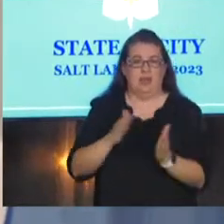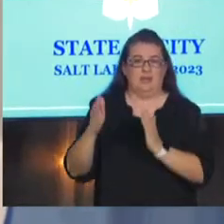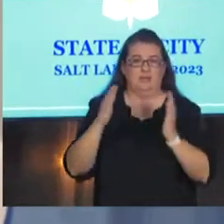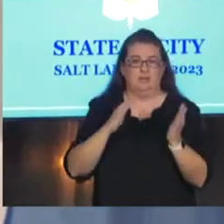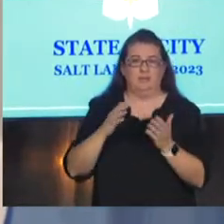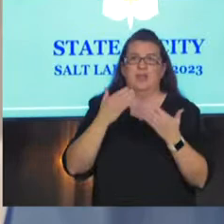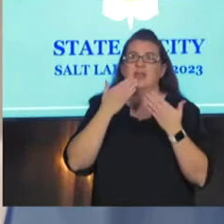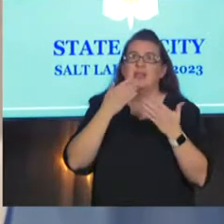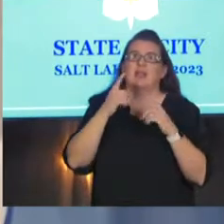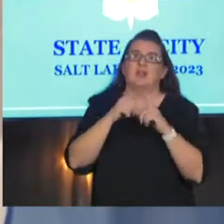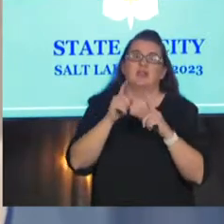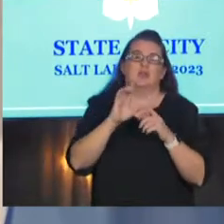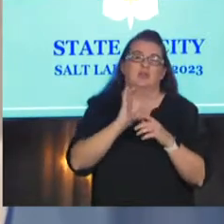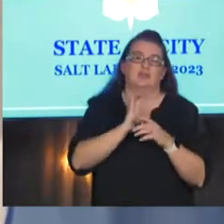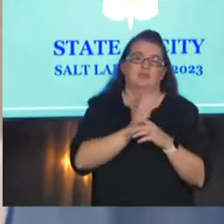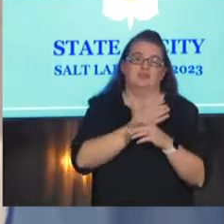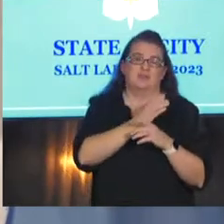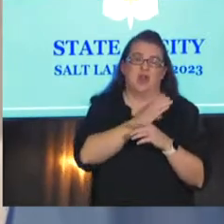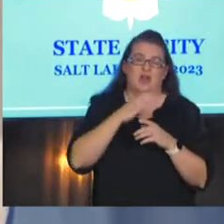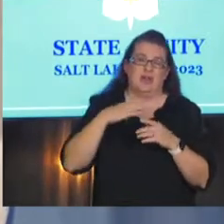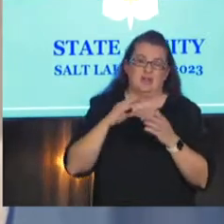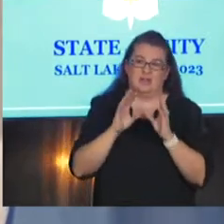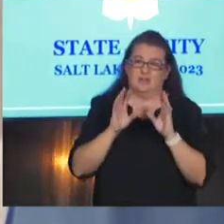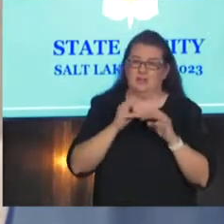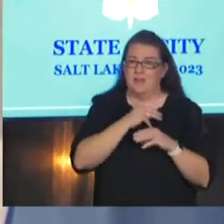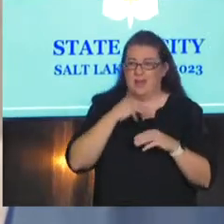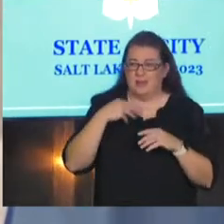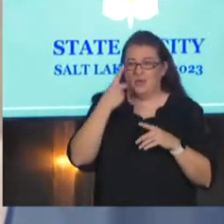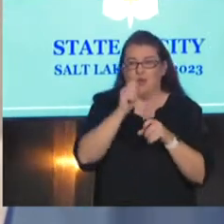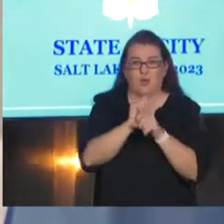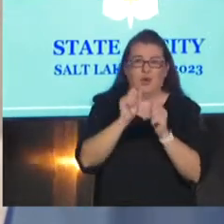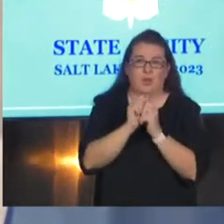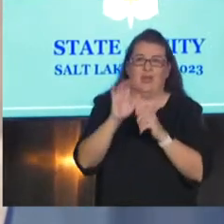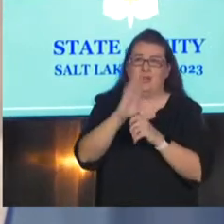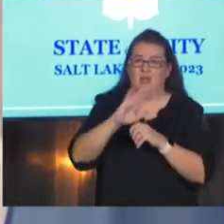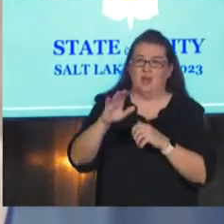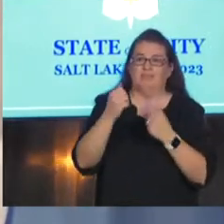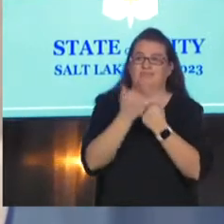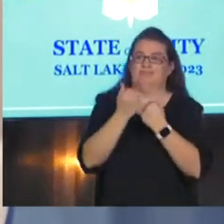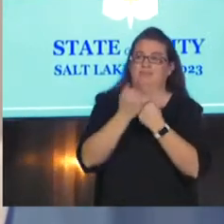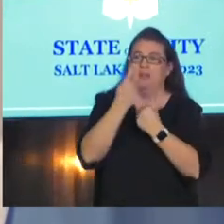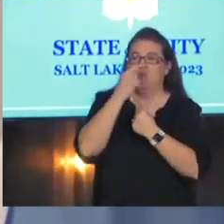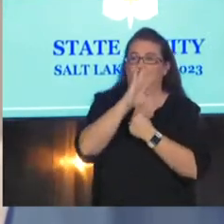members for being such incredible advocates for your neighborhoods. Thank you for working with me on this.